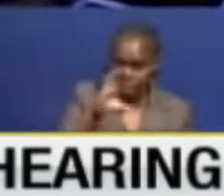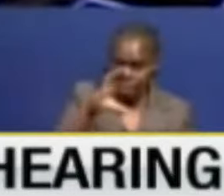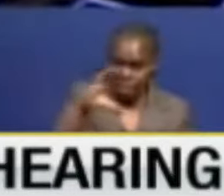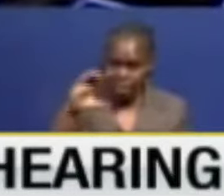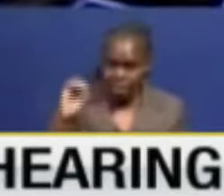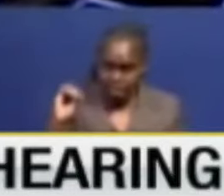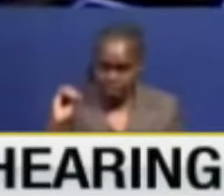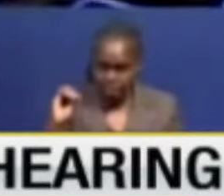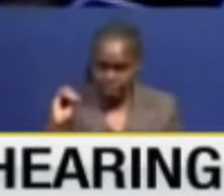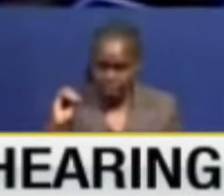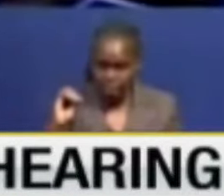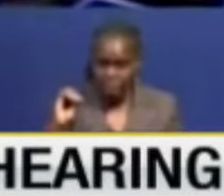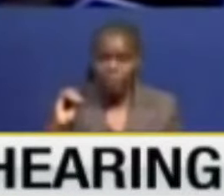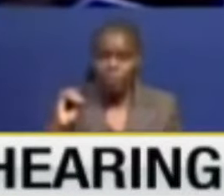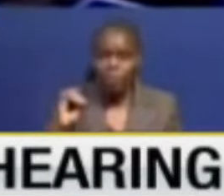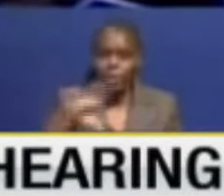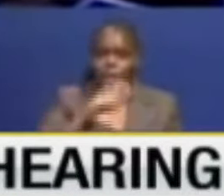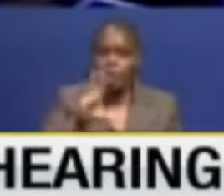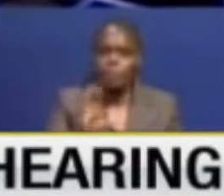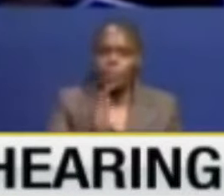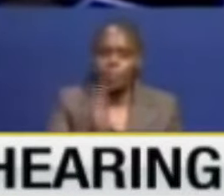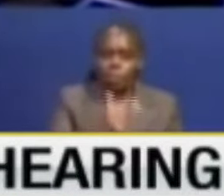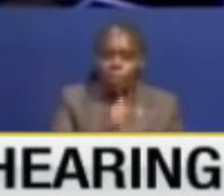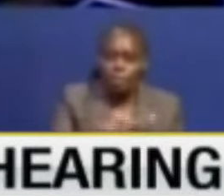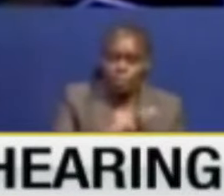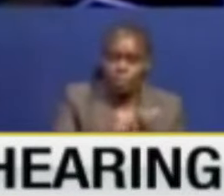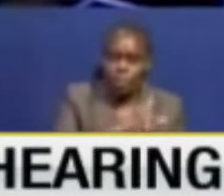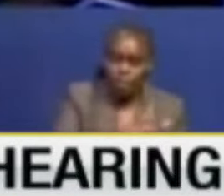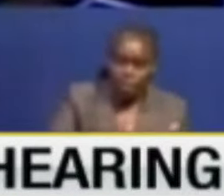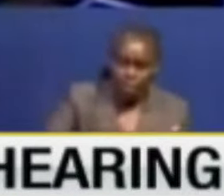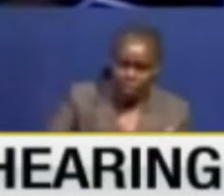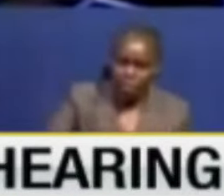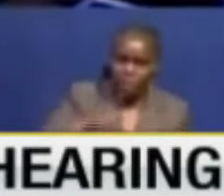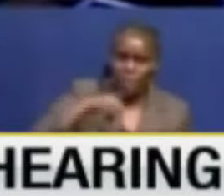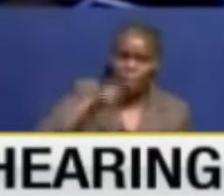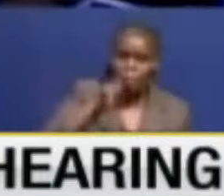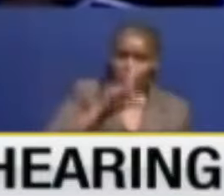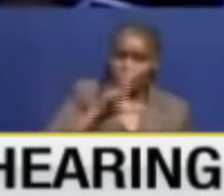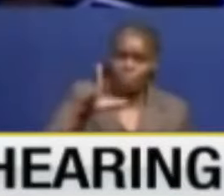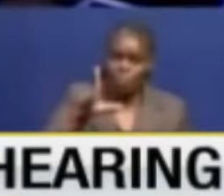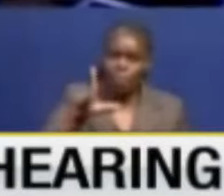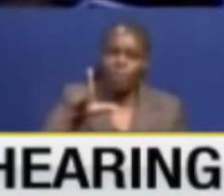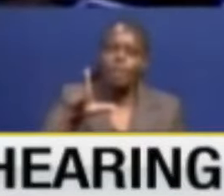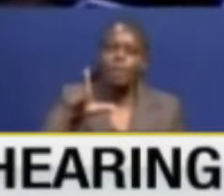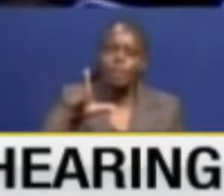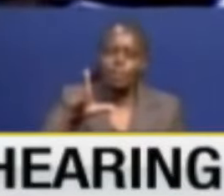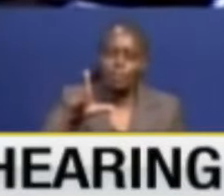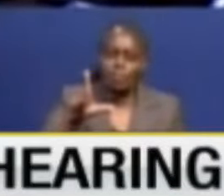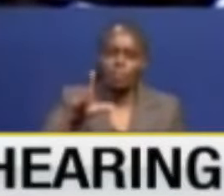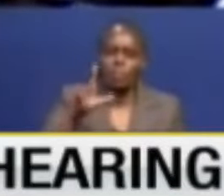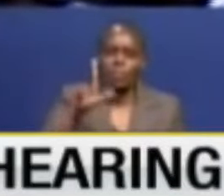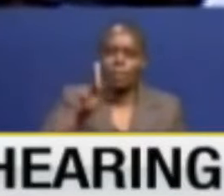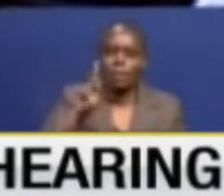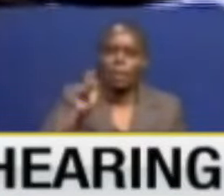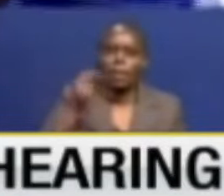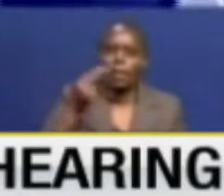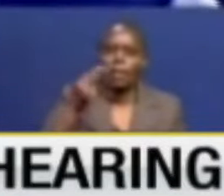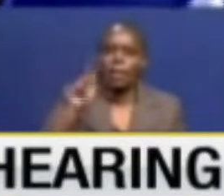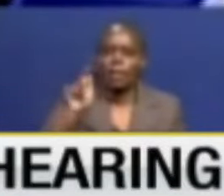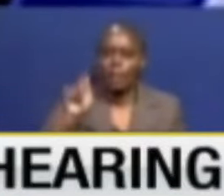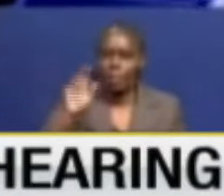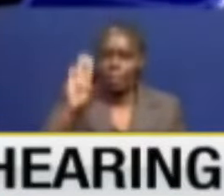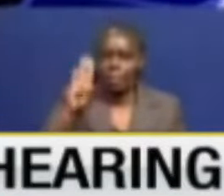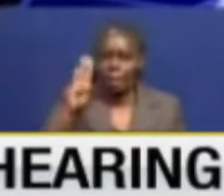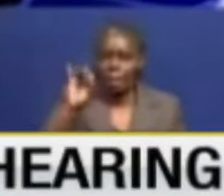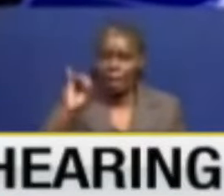County Revenue Board, Paul Mwaki, CEO of Liquor Board, Kenneth Kimathi